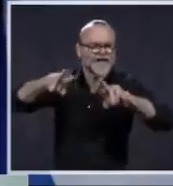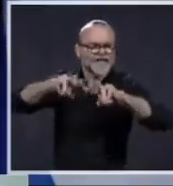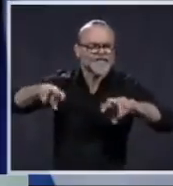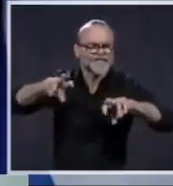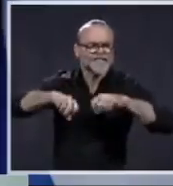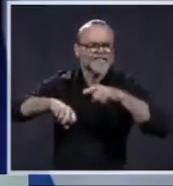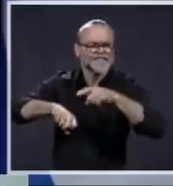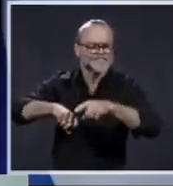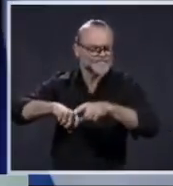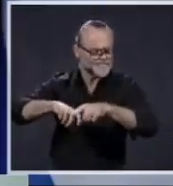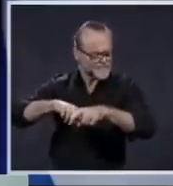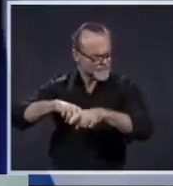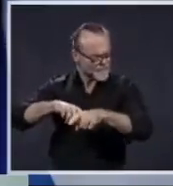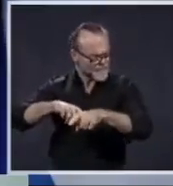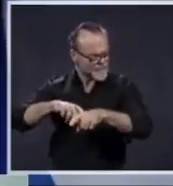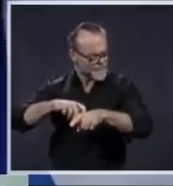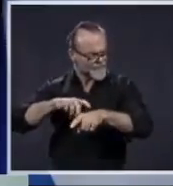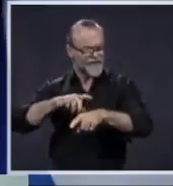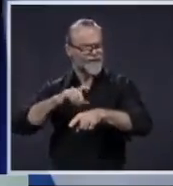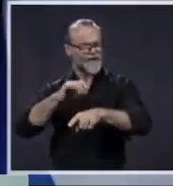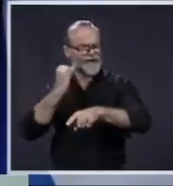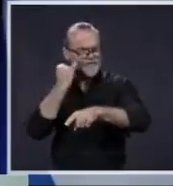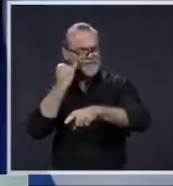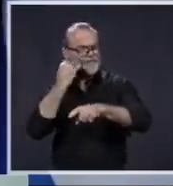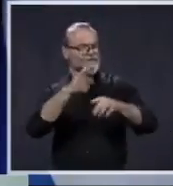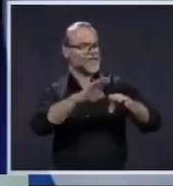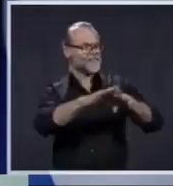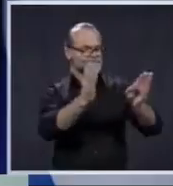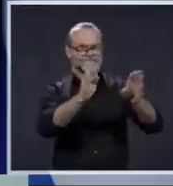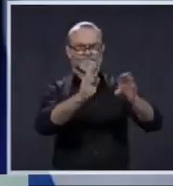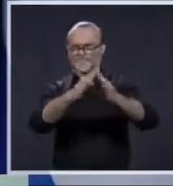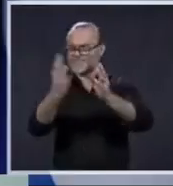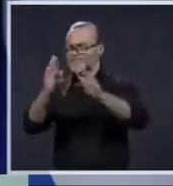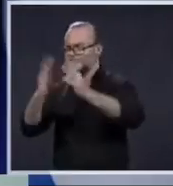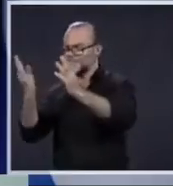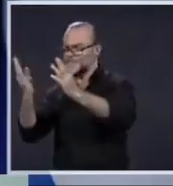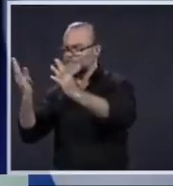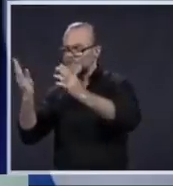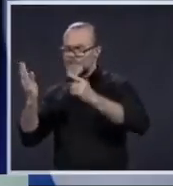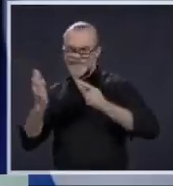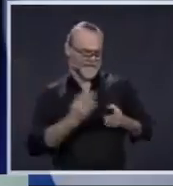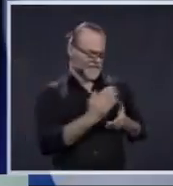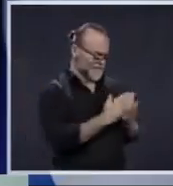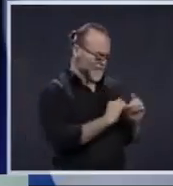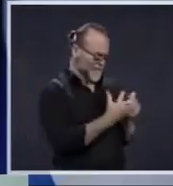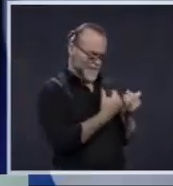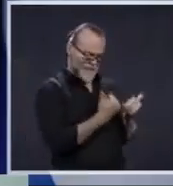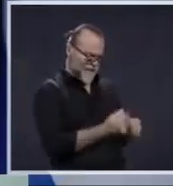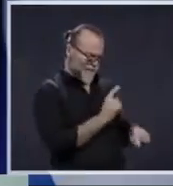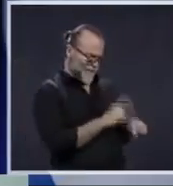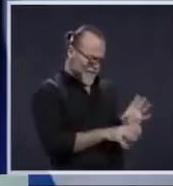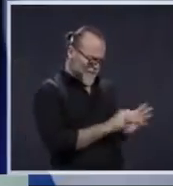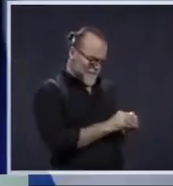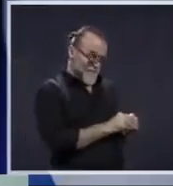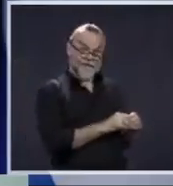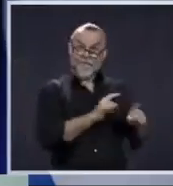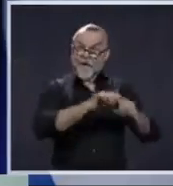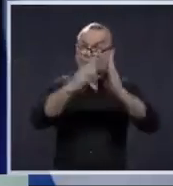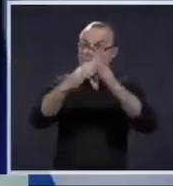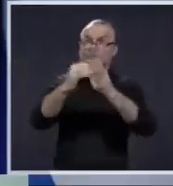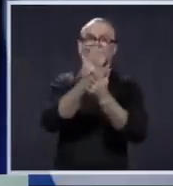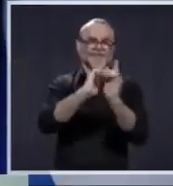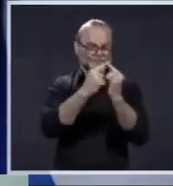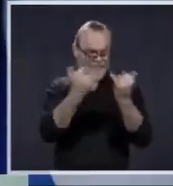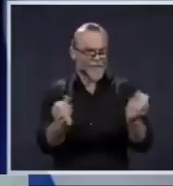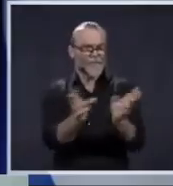always the same people? A pairing couple, you know, or pairing families and stay only with those ones? Should I change